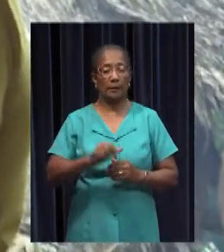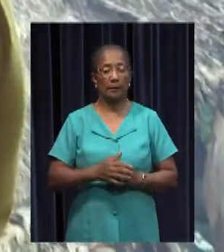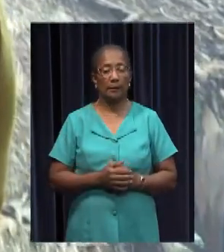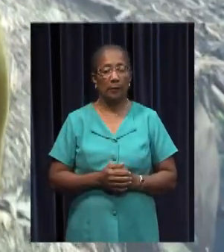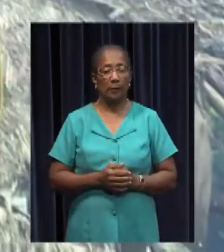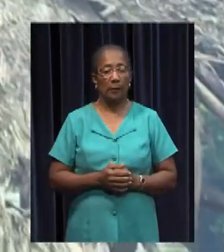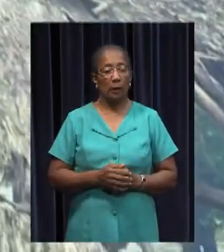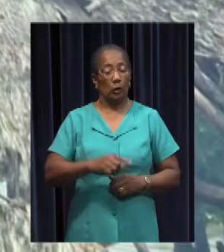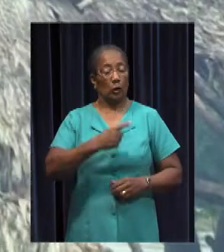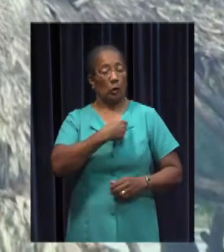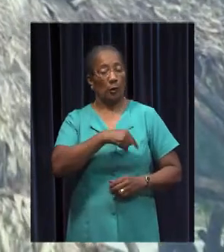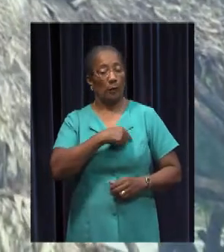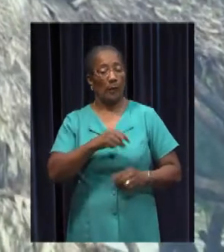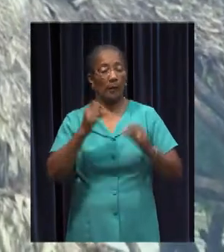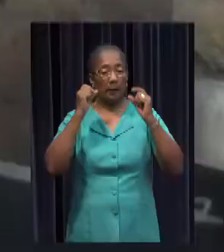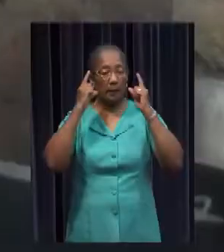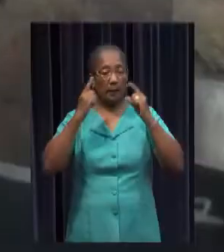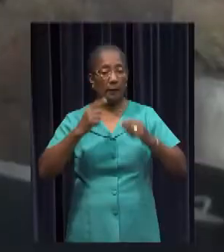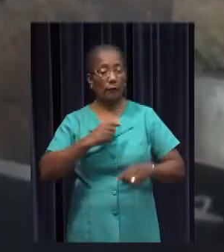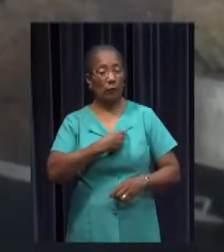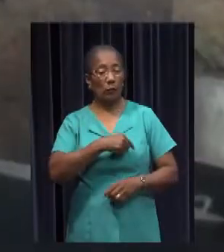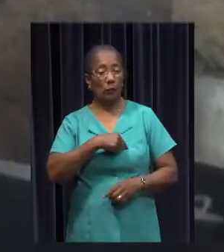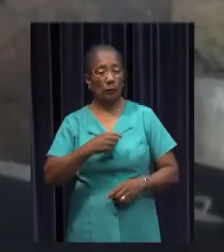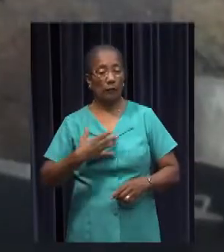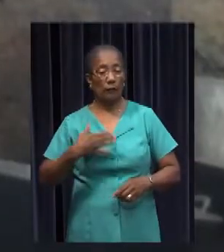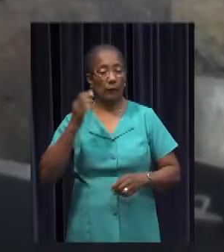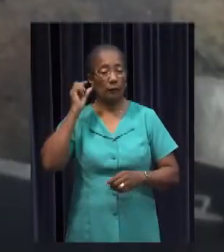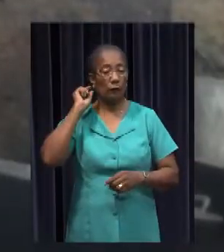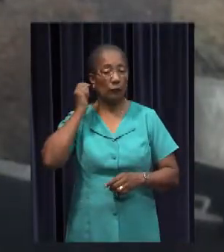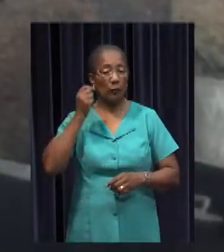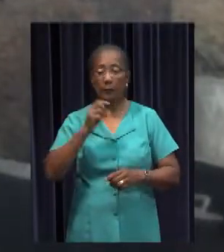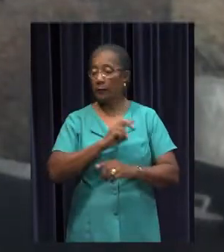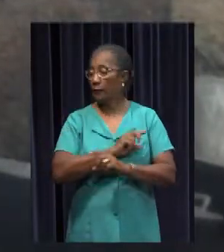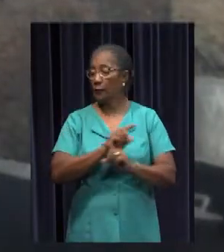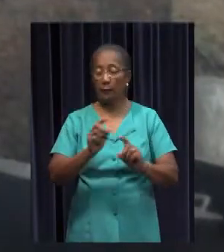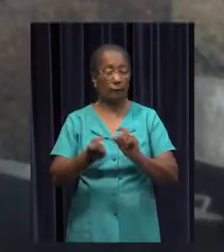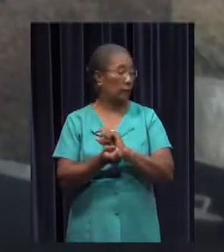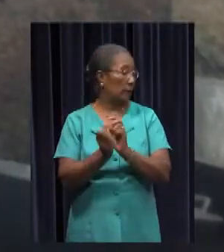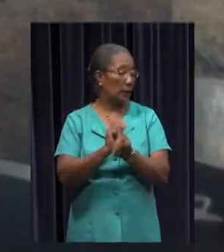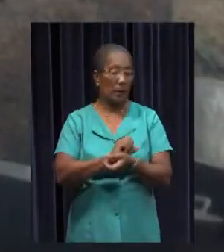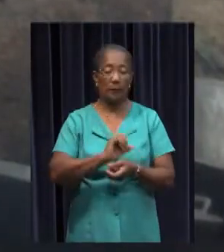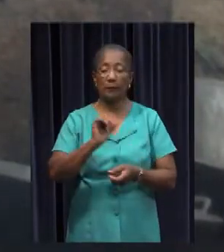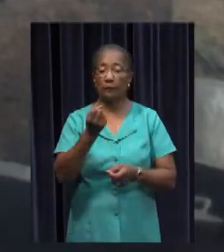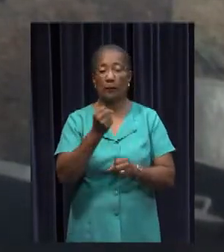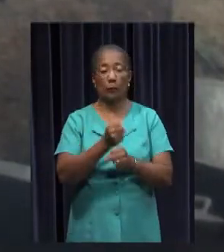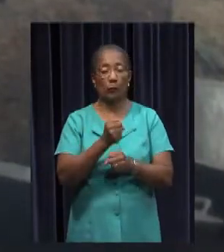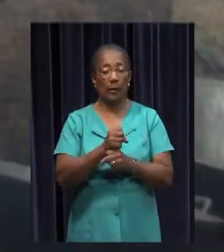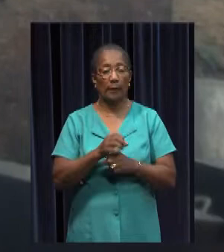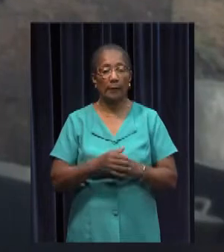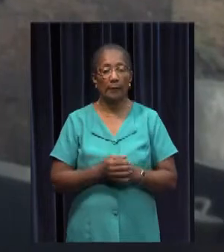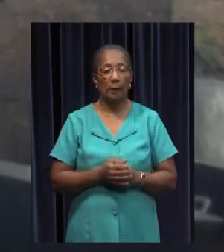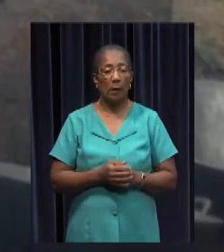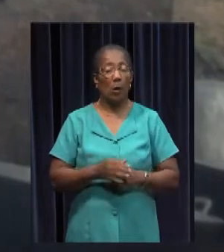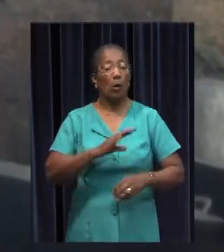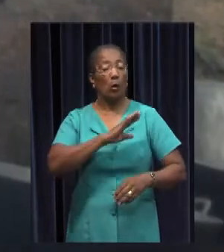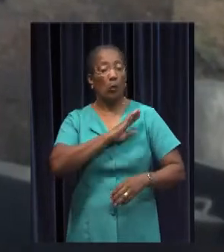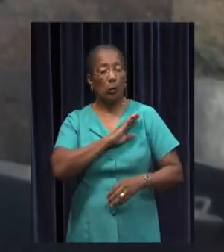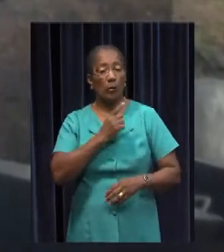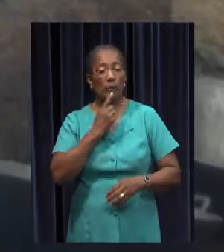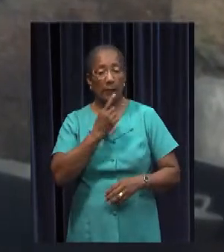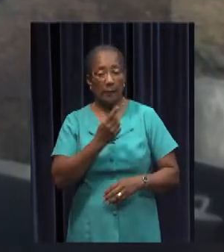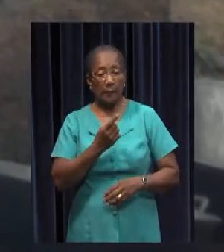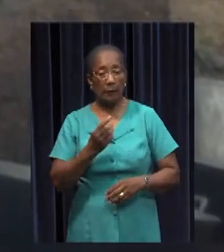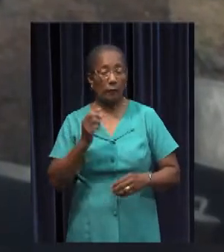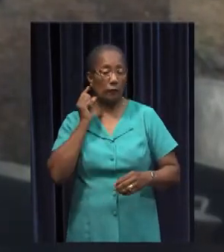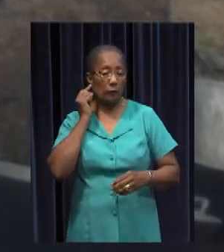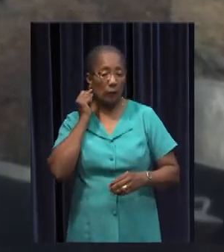different. The normal lifestyle of women has not changed because of the new situation. Furthermore, they